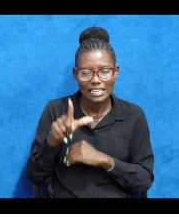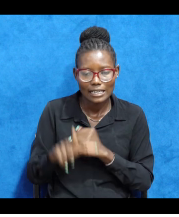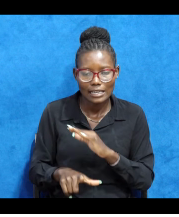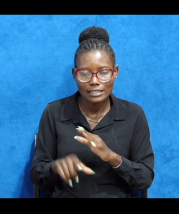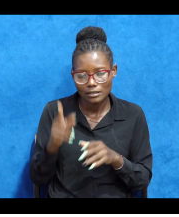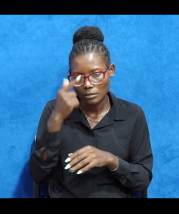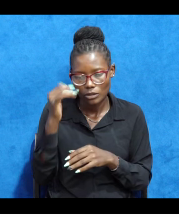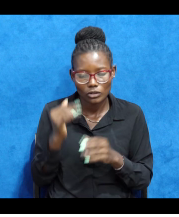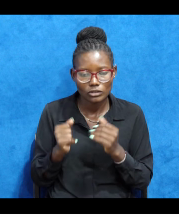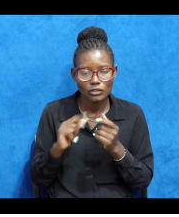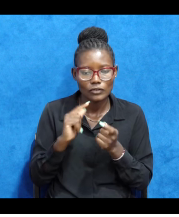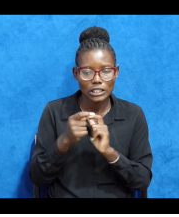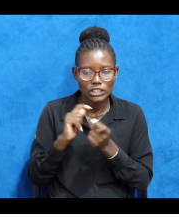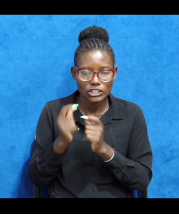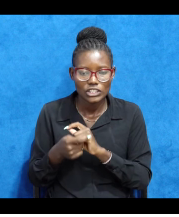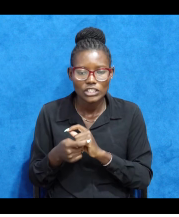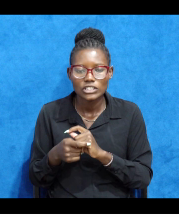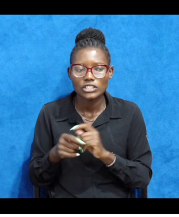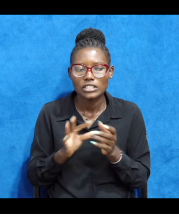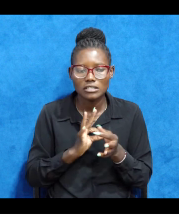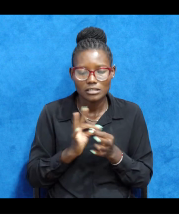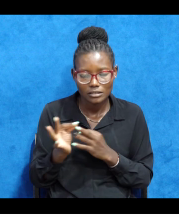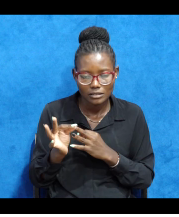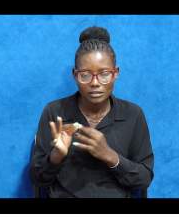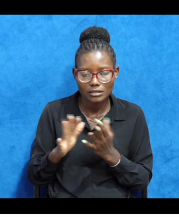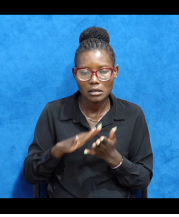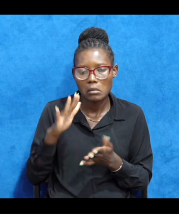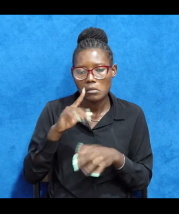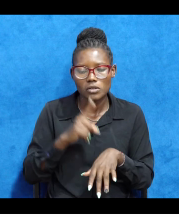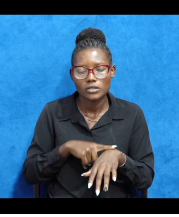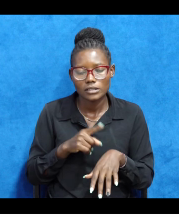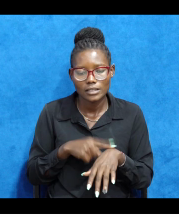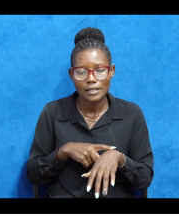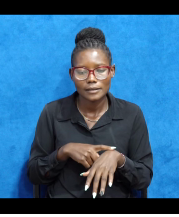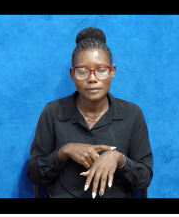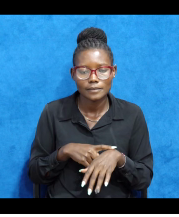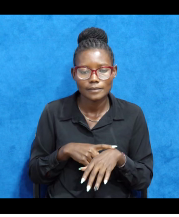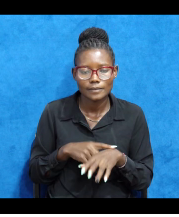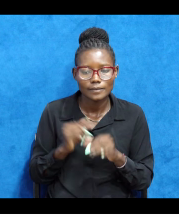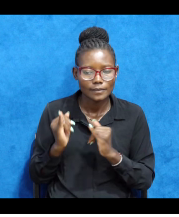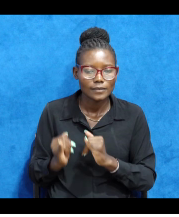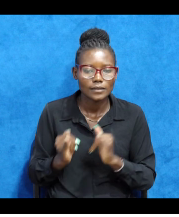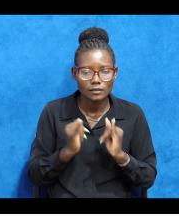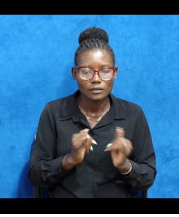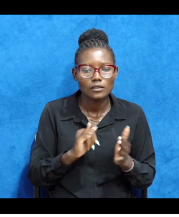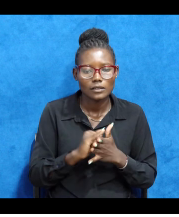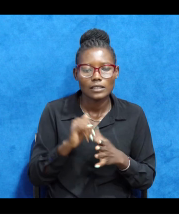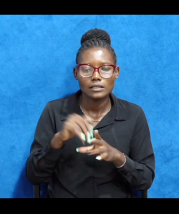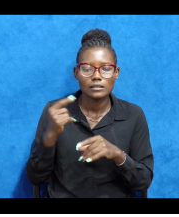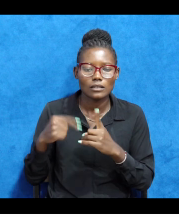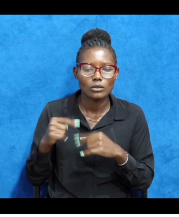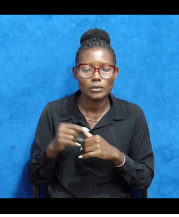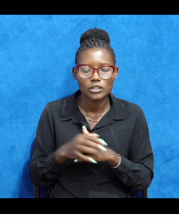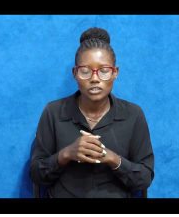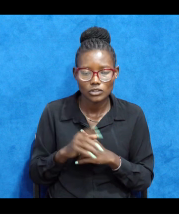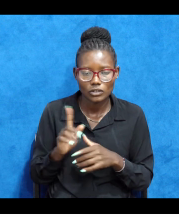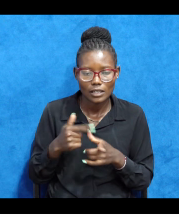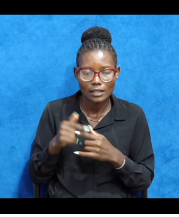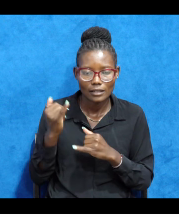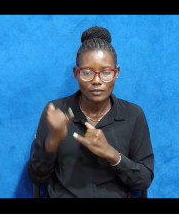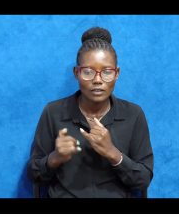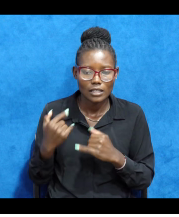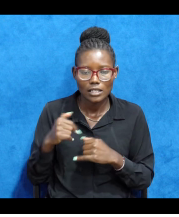European system, people tend to be much more technically sound. They spend more time with the ball, and they are likely running less